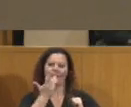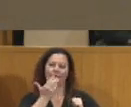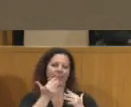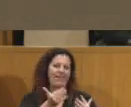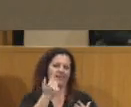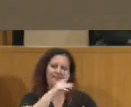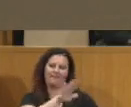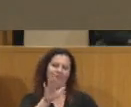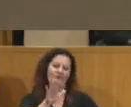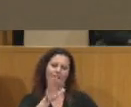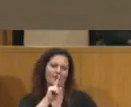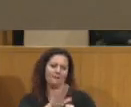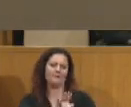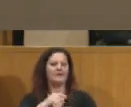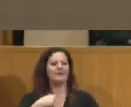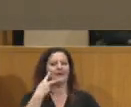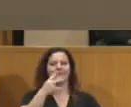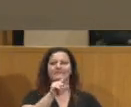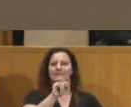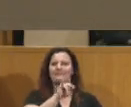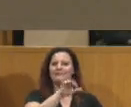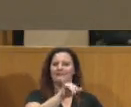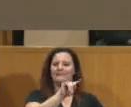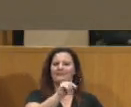Councilmember Watlington, District 3.